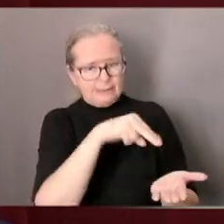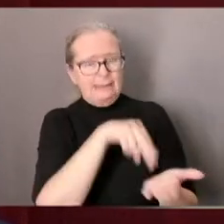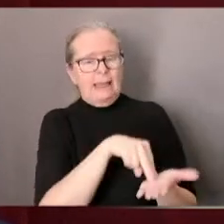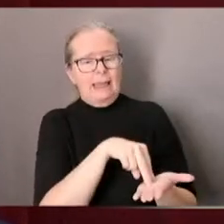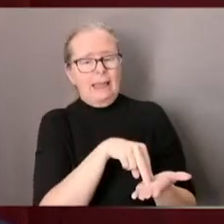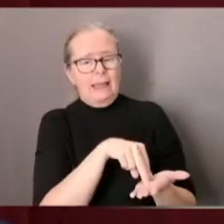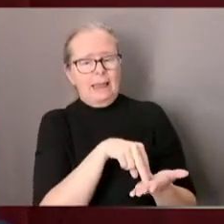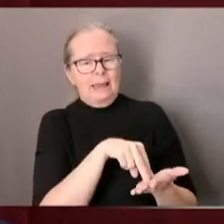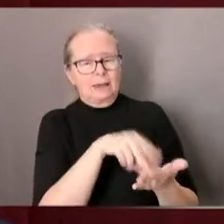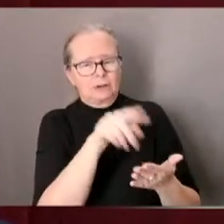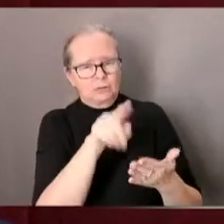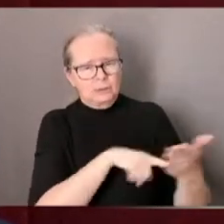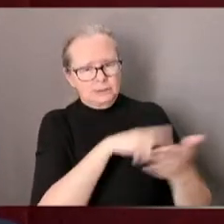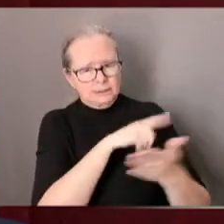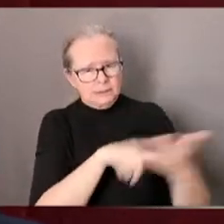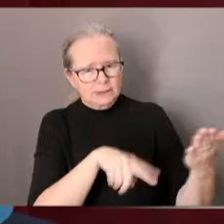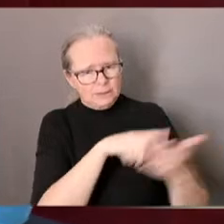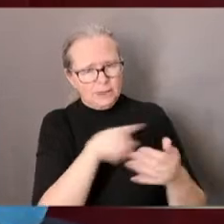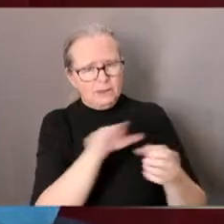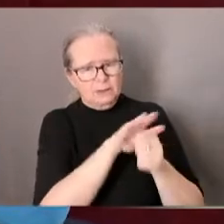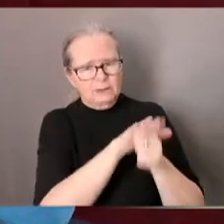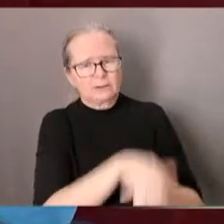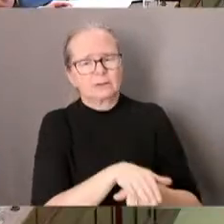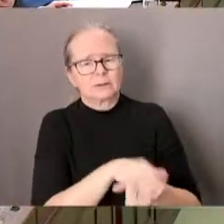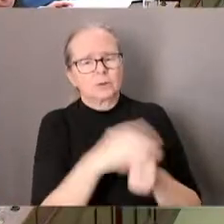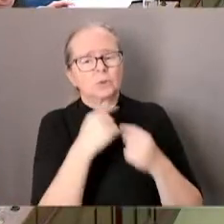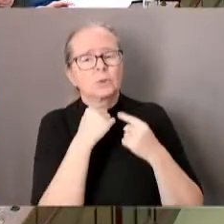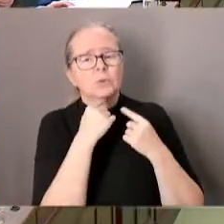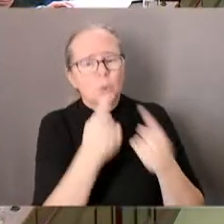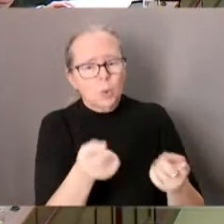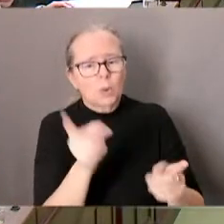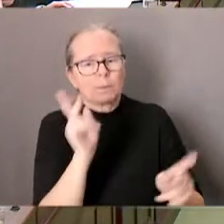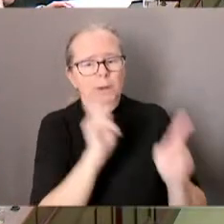behind it to pull it off the air you're here